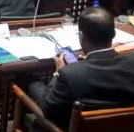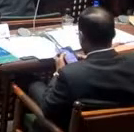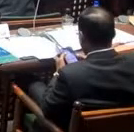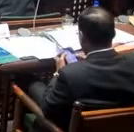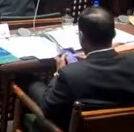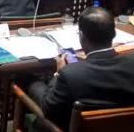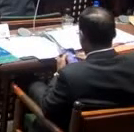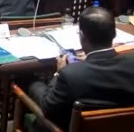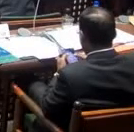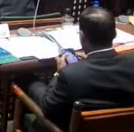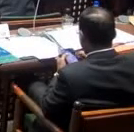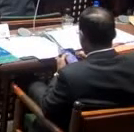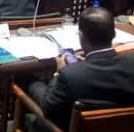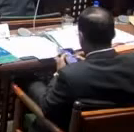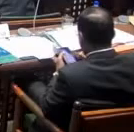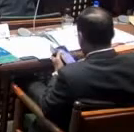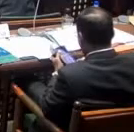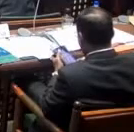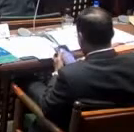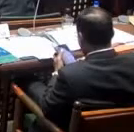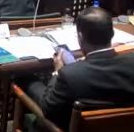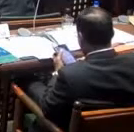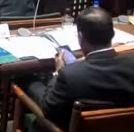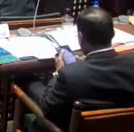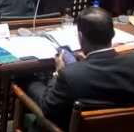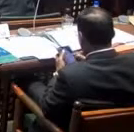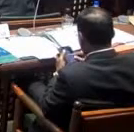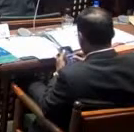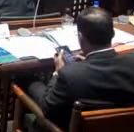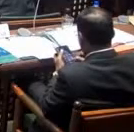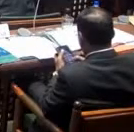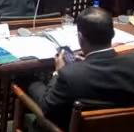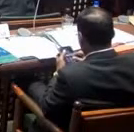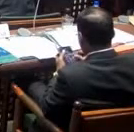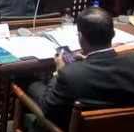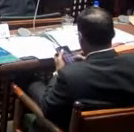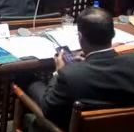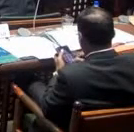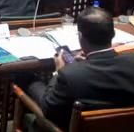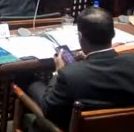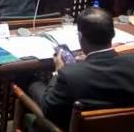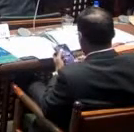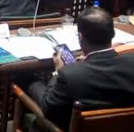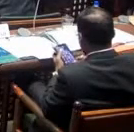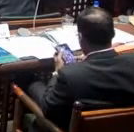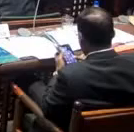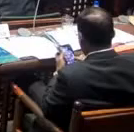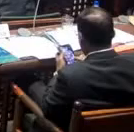And I now give the floor to the designated speaker for